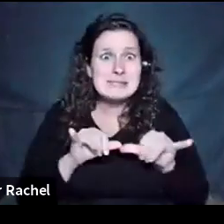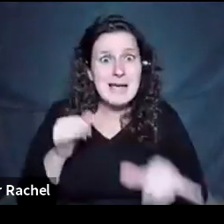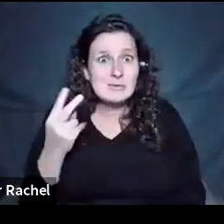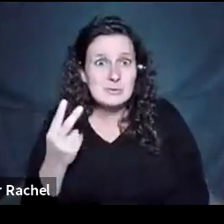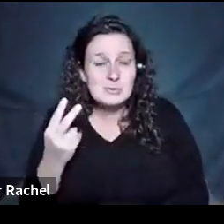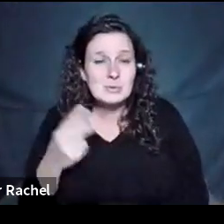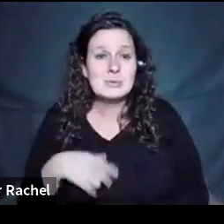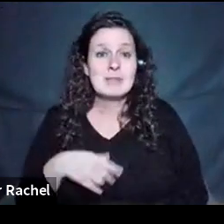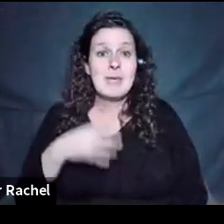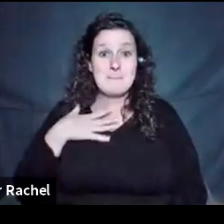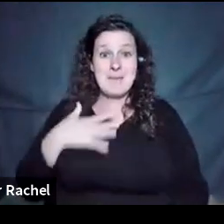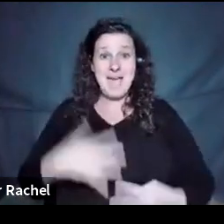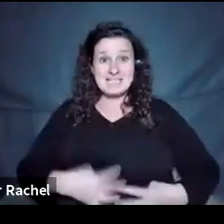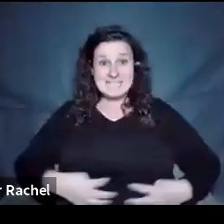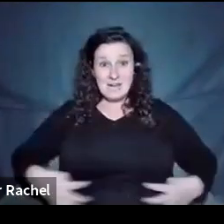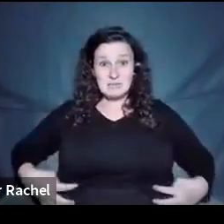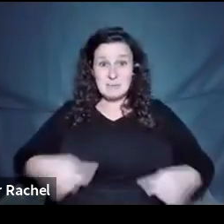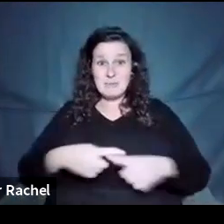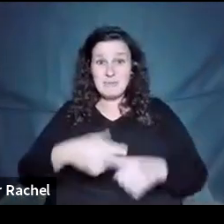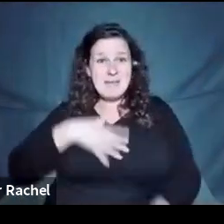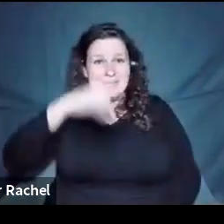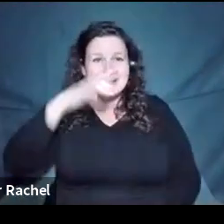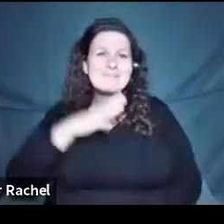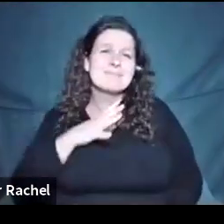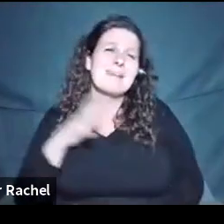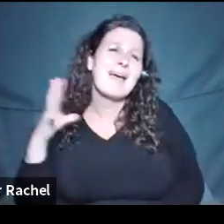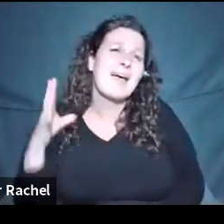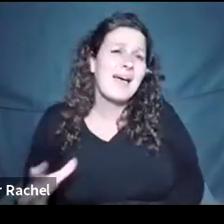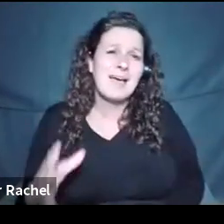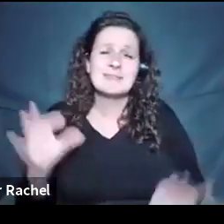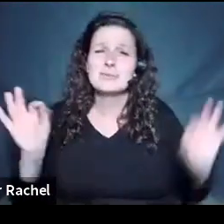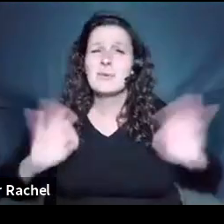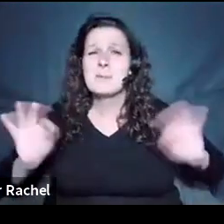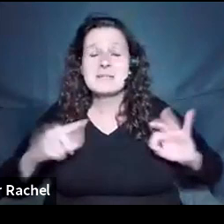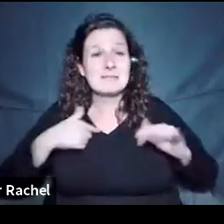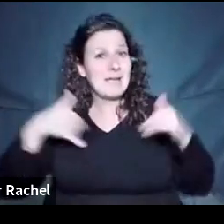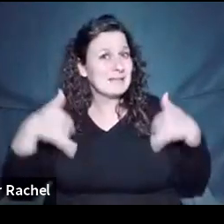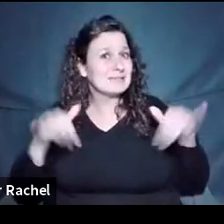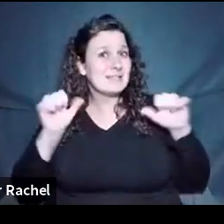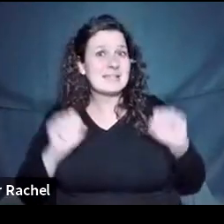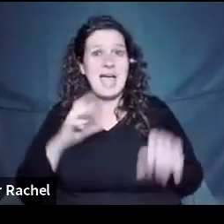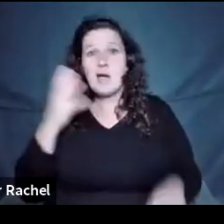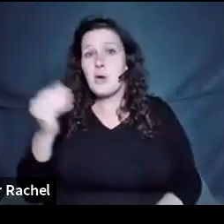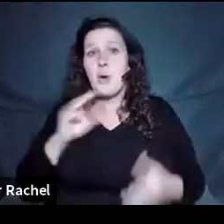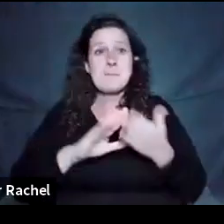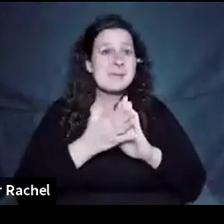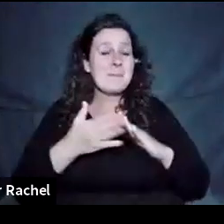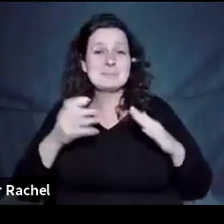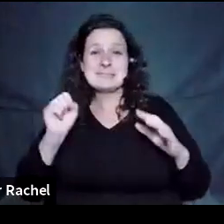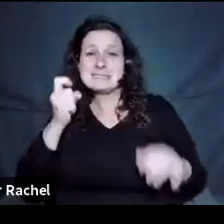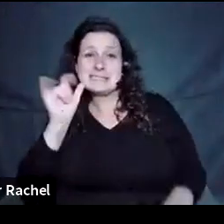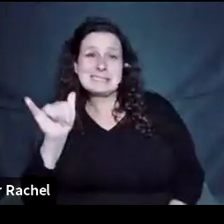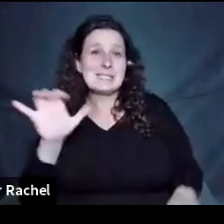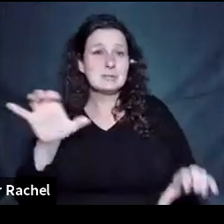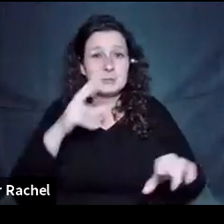my tiger stripes from my kids are fine and I can still go and be sexy and do all the fun